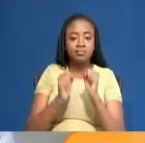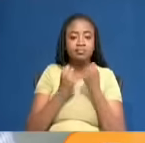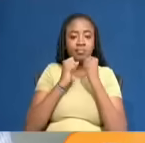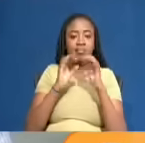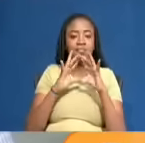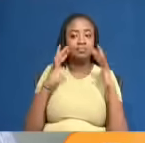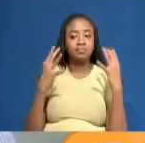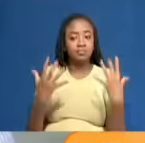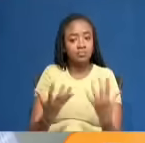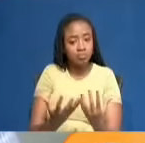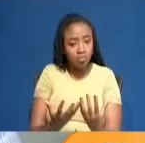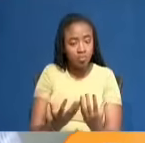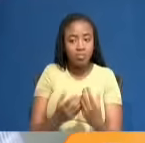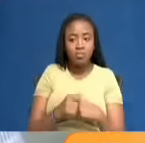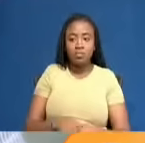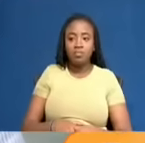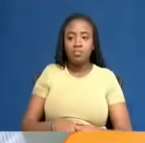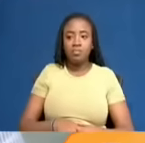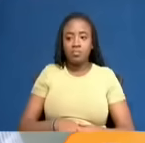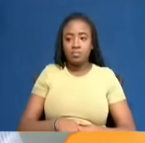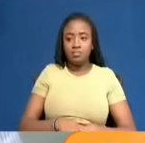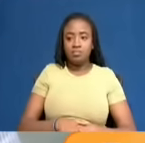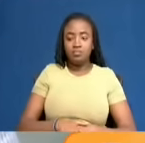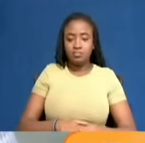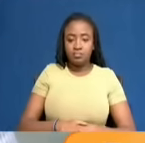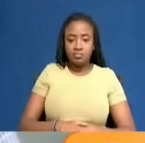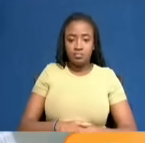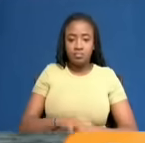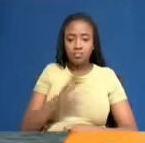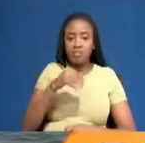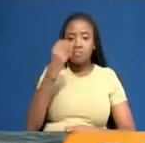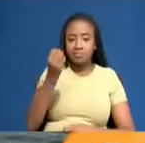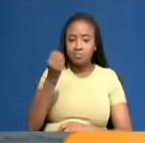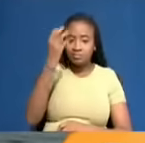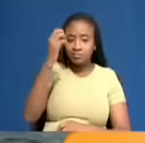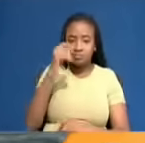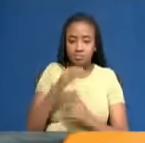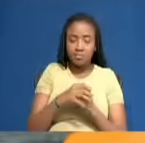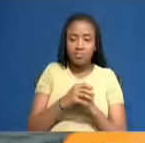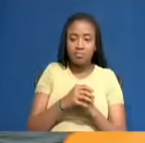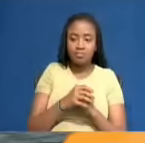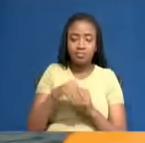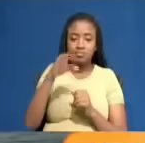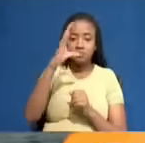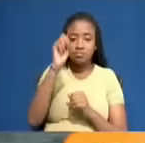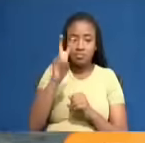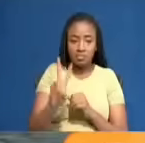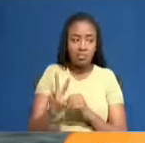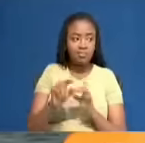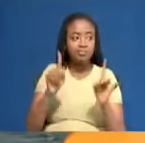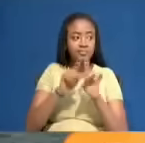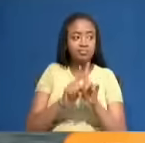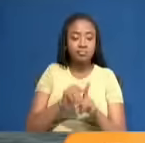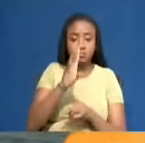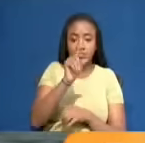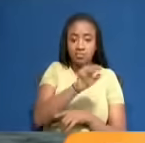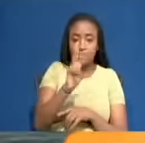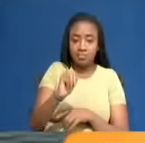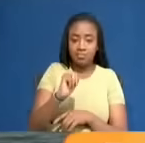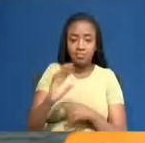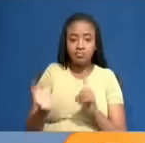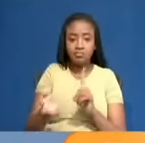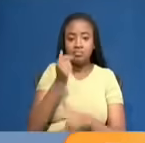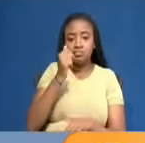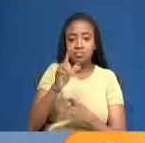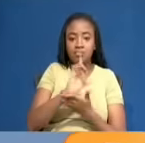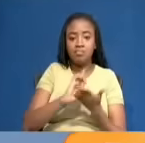2 million tons of carbon dioxide per year. The dam has been able to meet the local power demand at